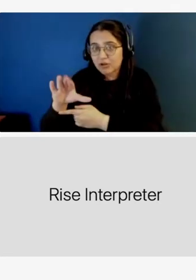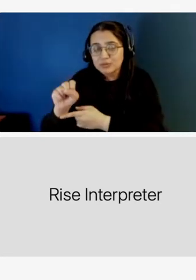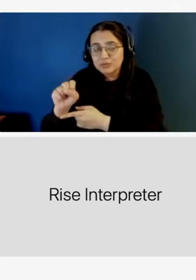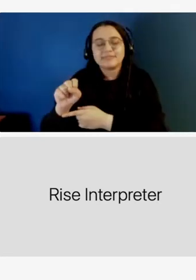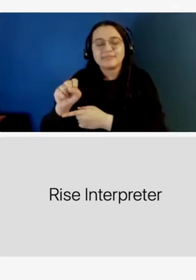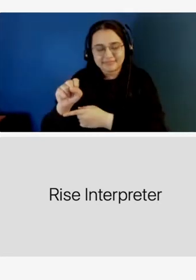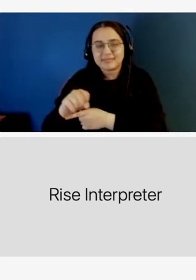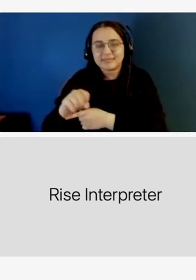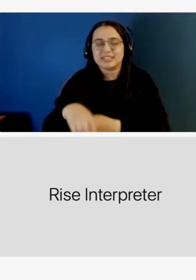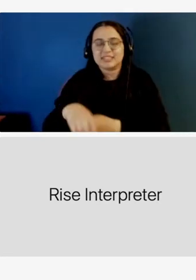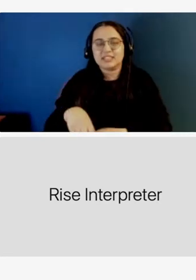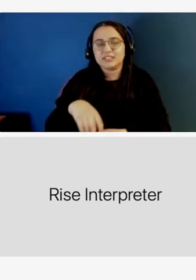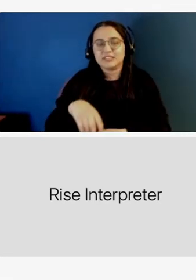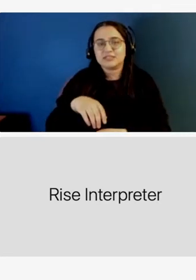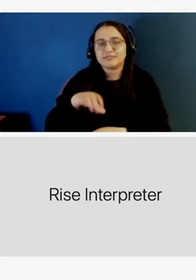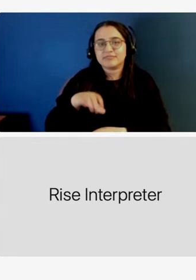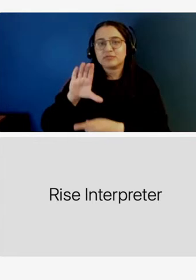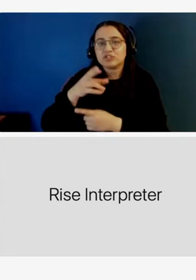School.